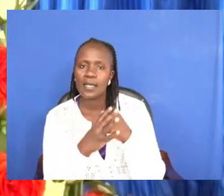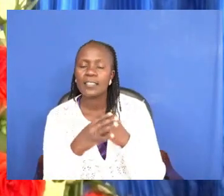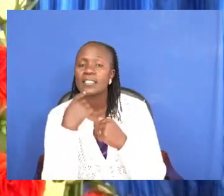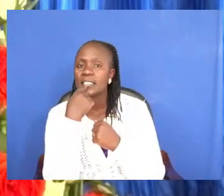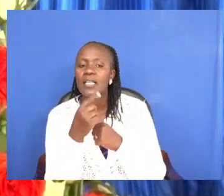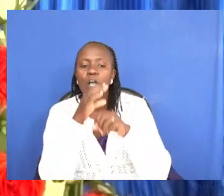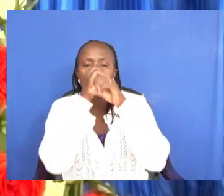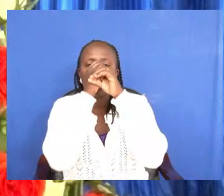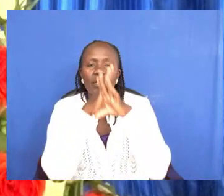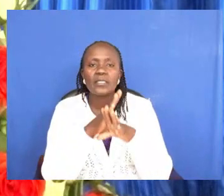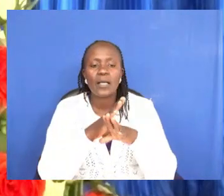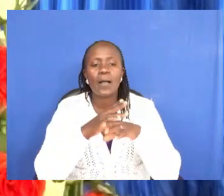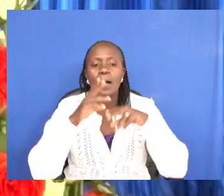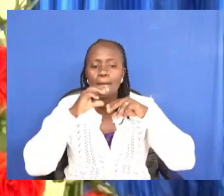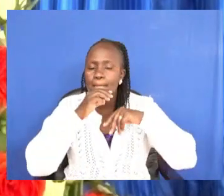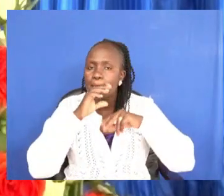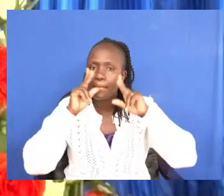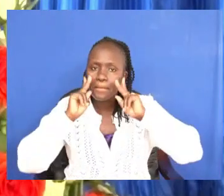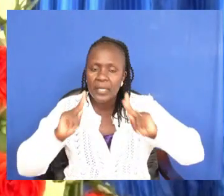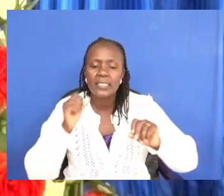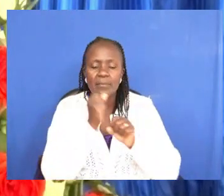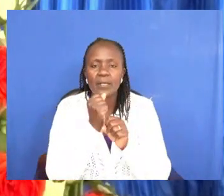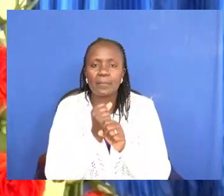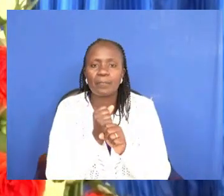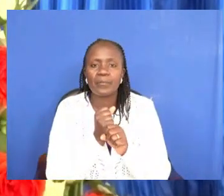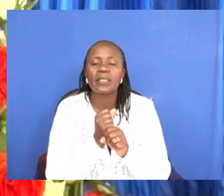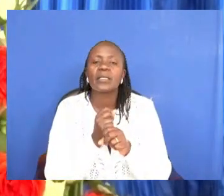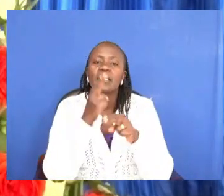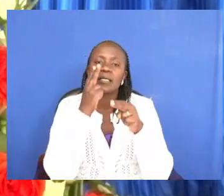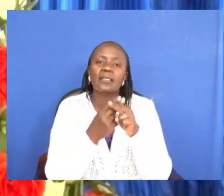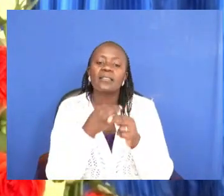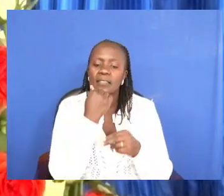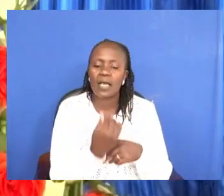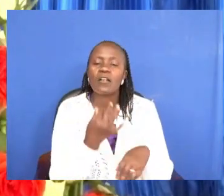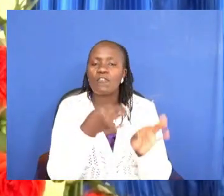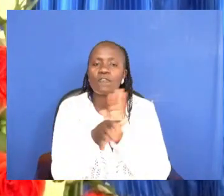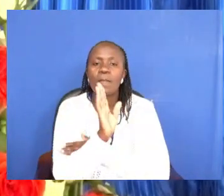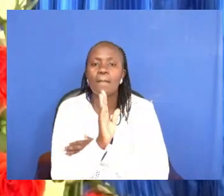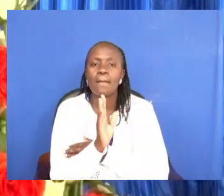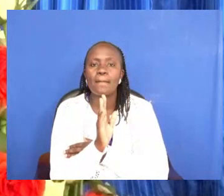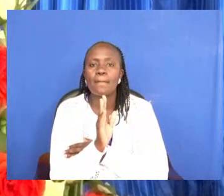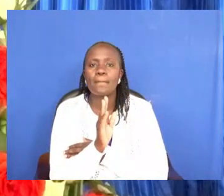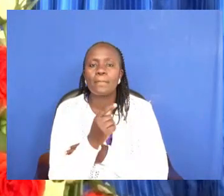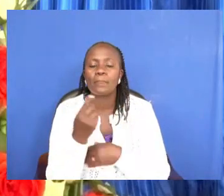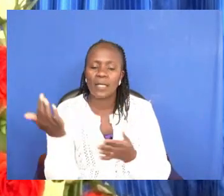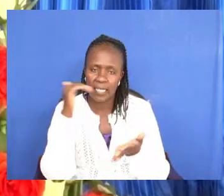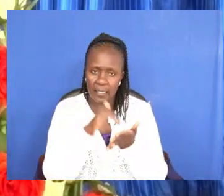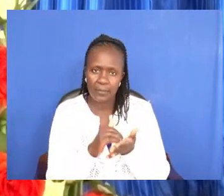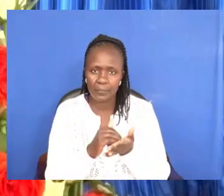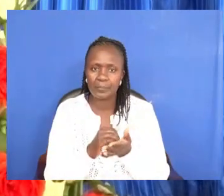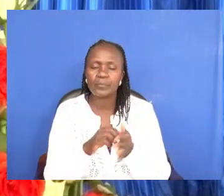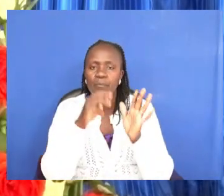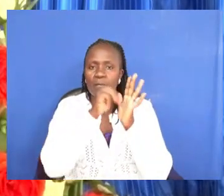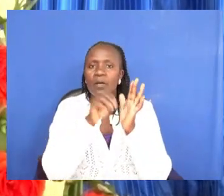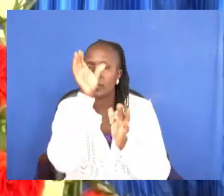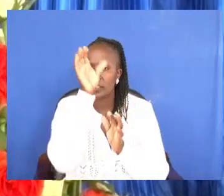says, "Blessed are the peacemakers, for they will be called sons of God." I want us to repeat.